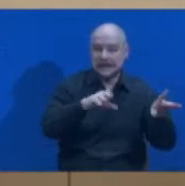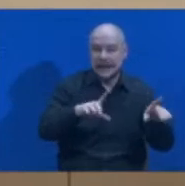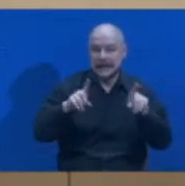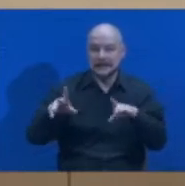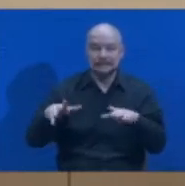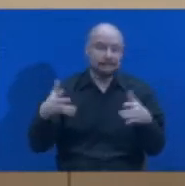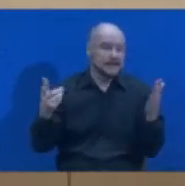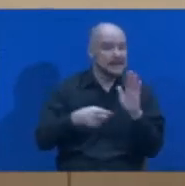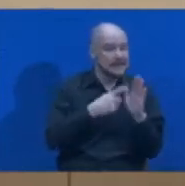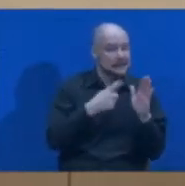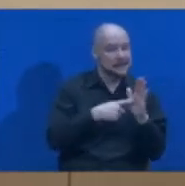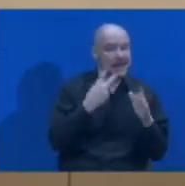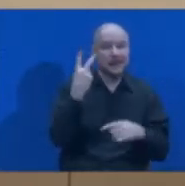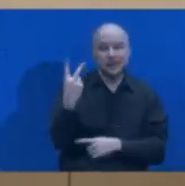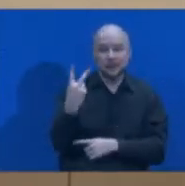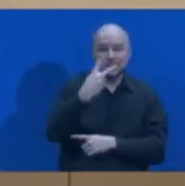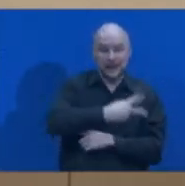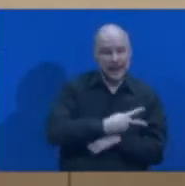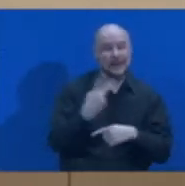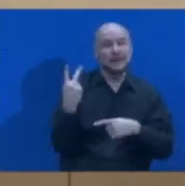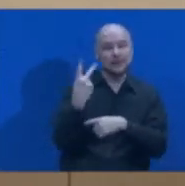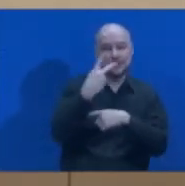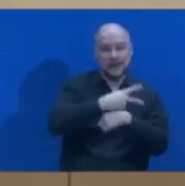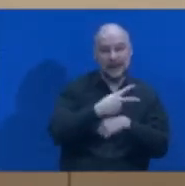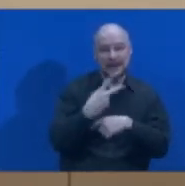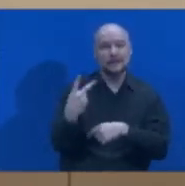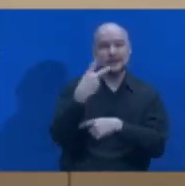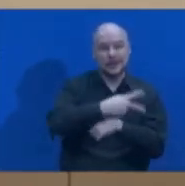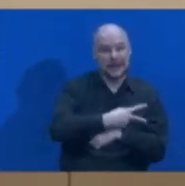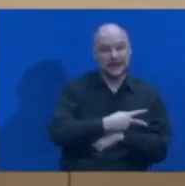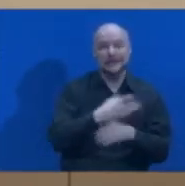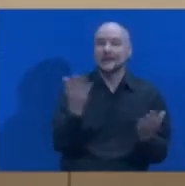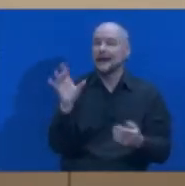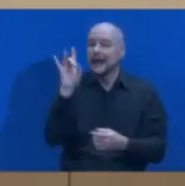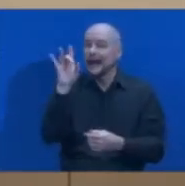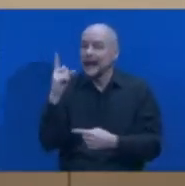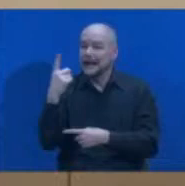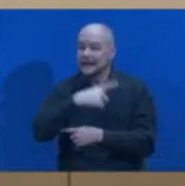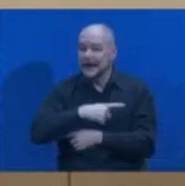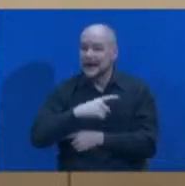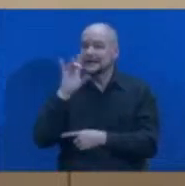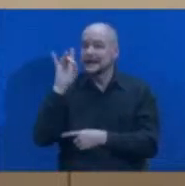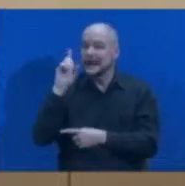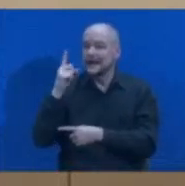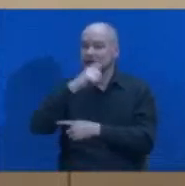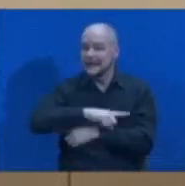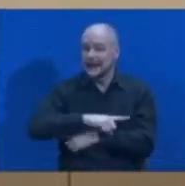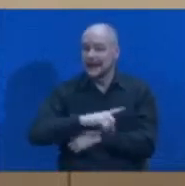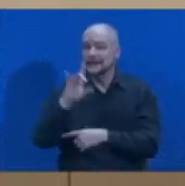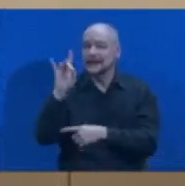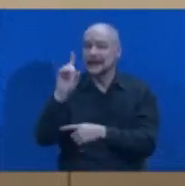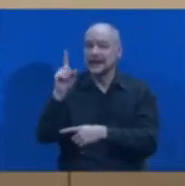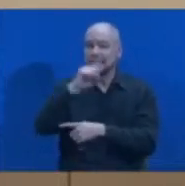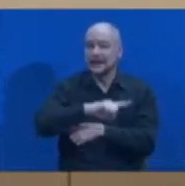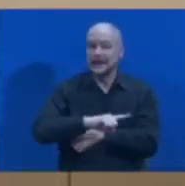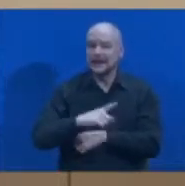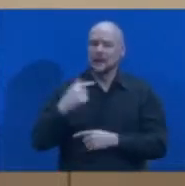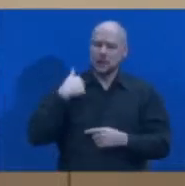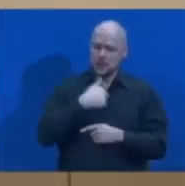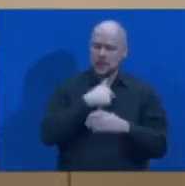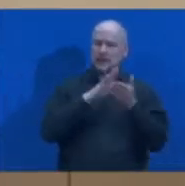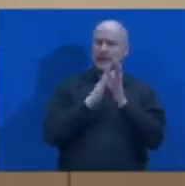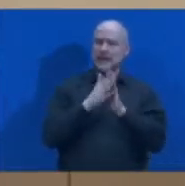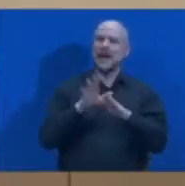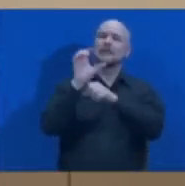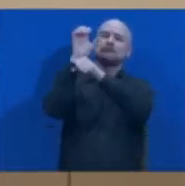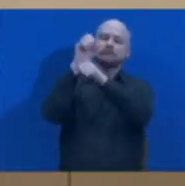ranges anywhere from 2 to 8 days at this point. So I don't anticipate us getting into the habit of